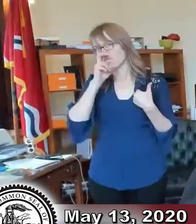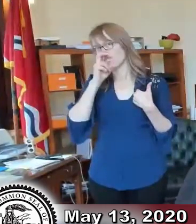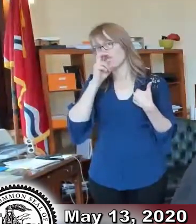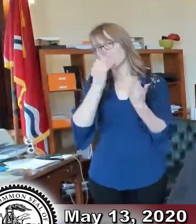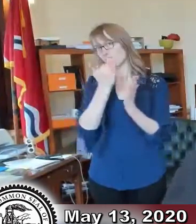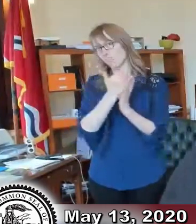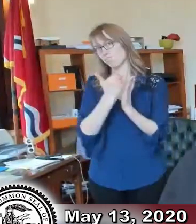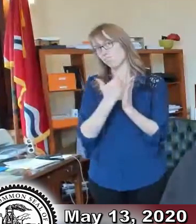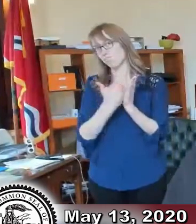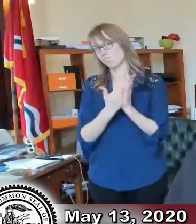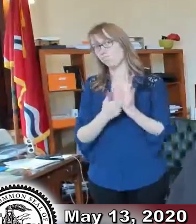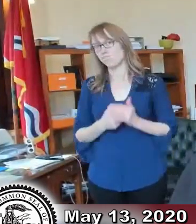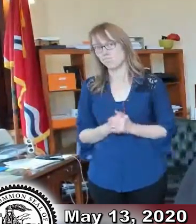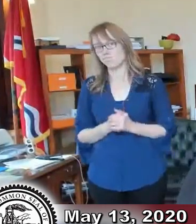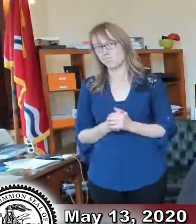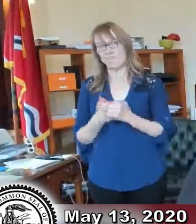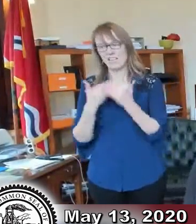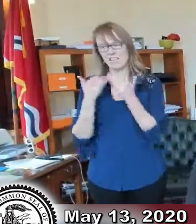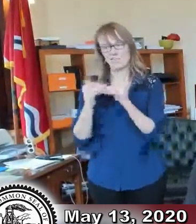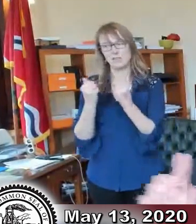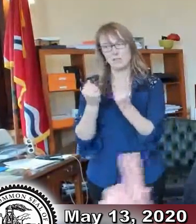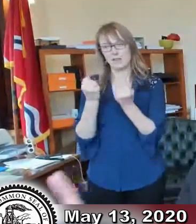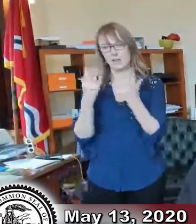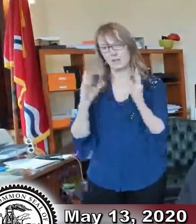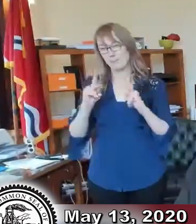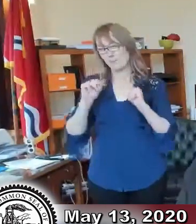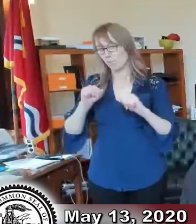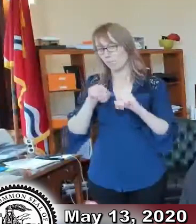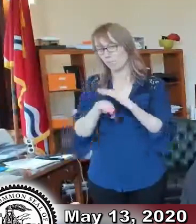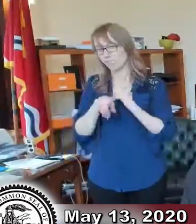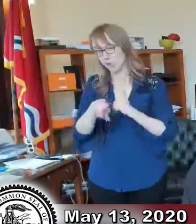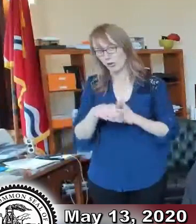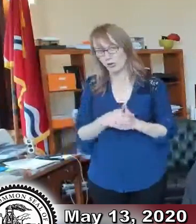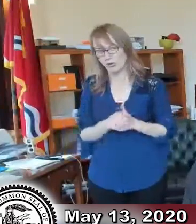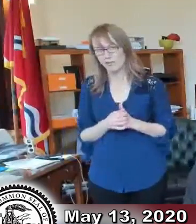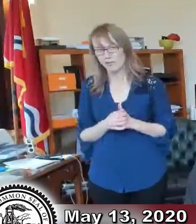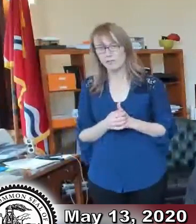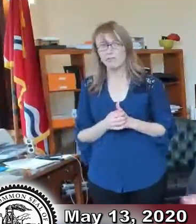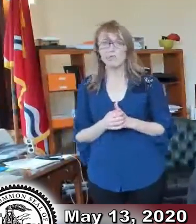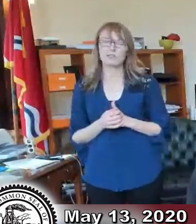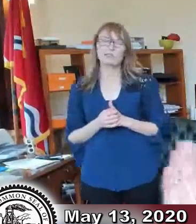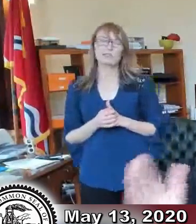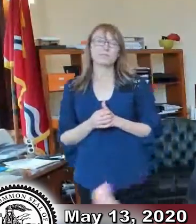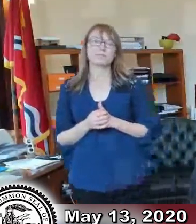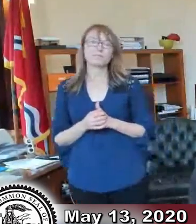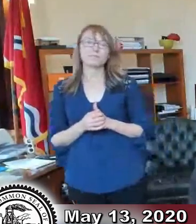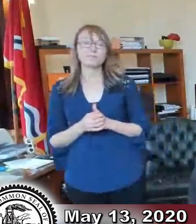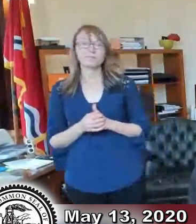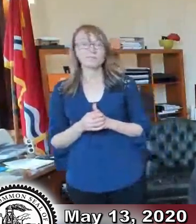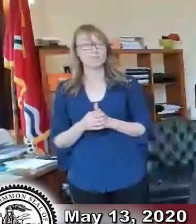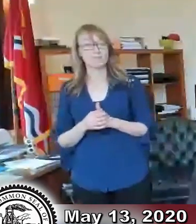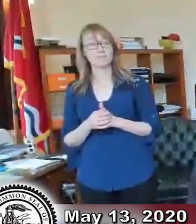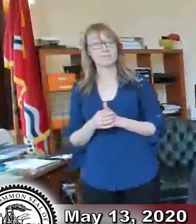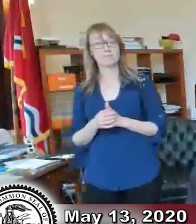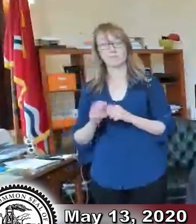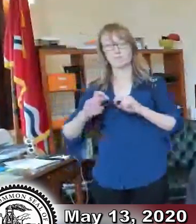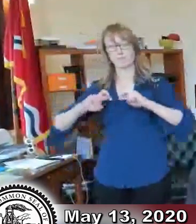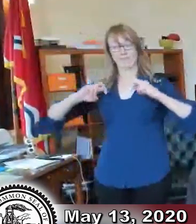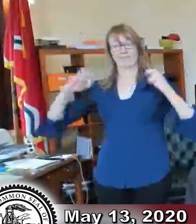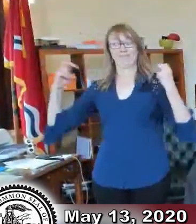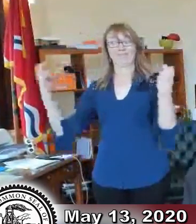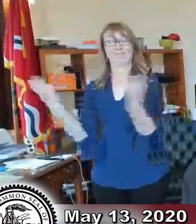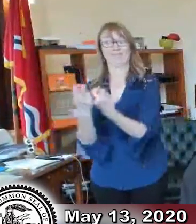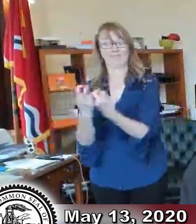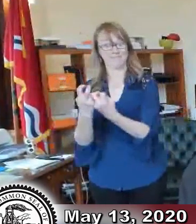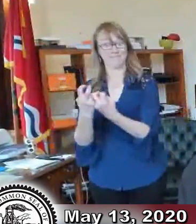order to, you really can't have a round table. If you think of a normal wedding reception, you can't have a round table with 8 or 10 people sitting